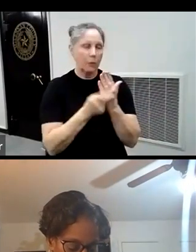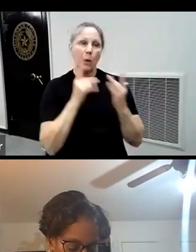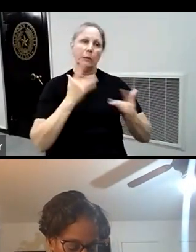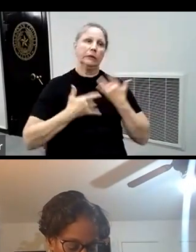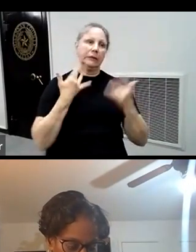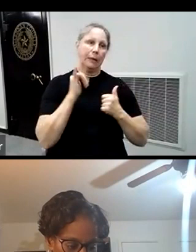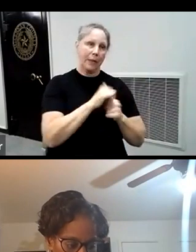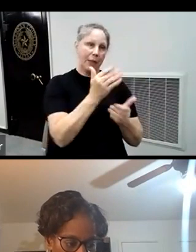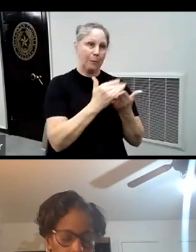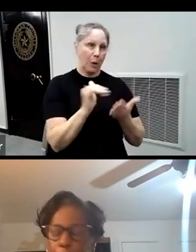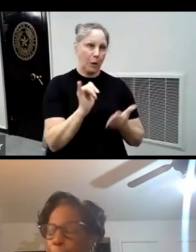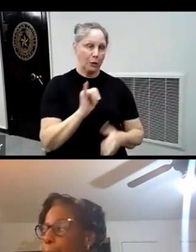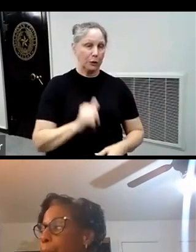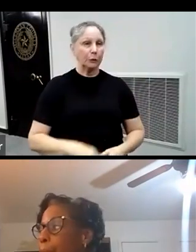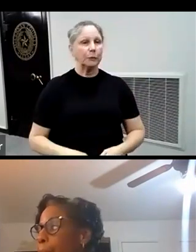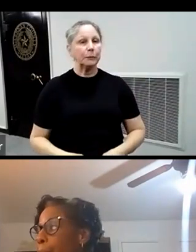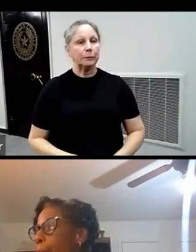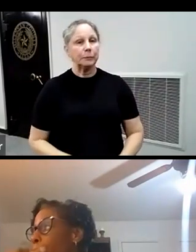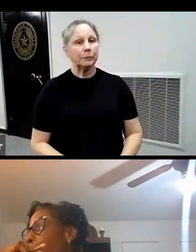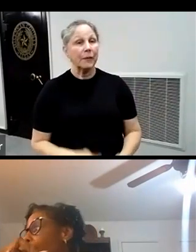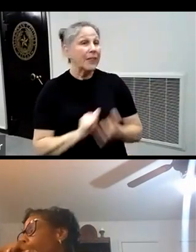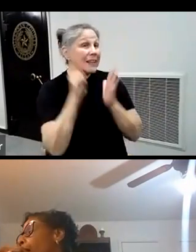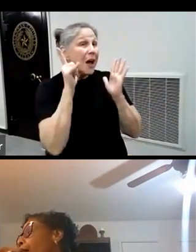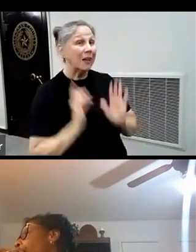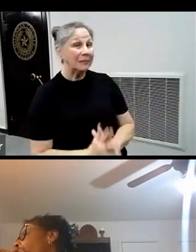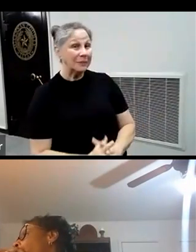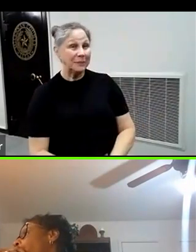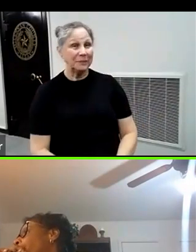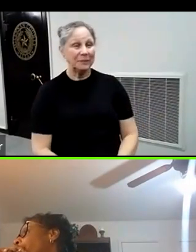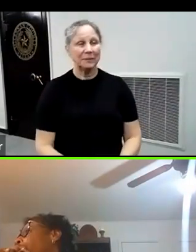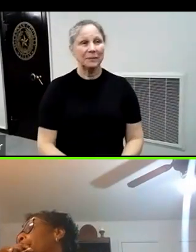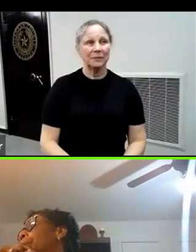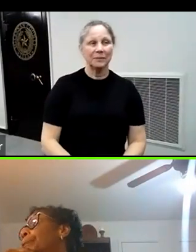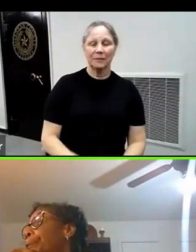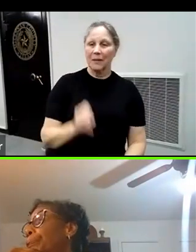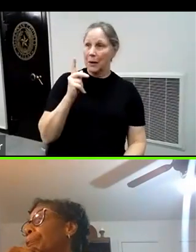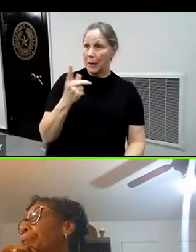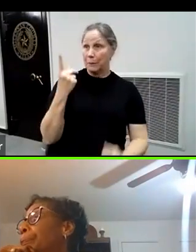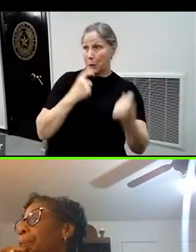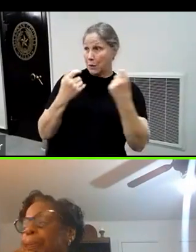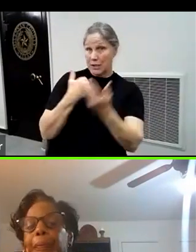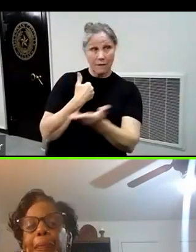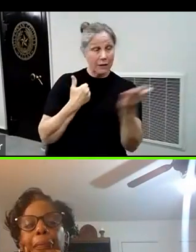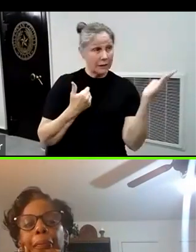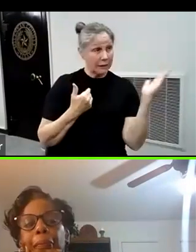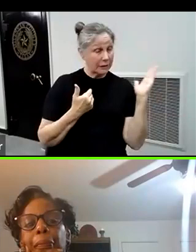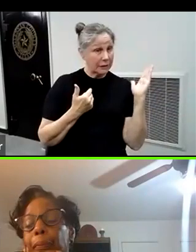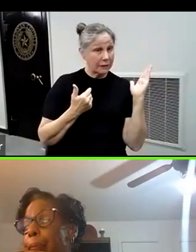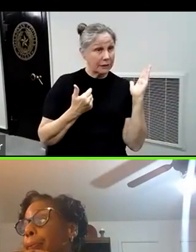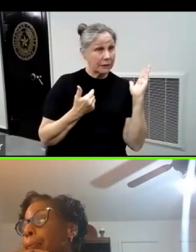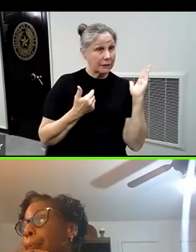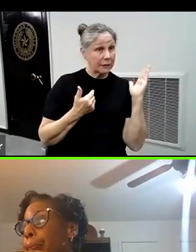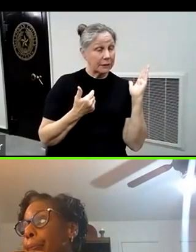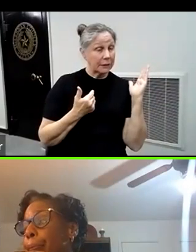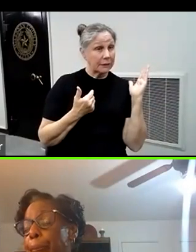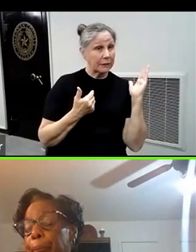that. So thank y'all. Okay. Questions?